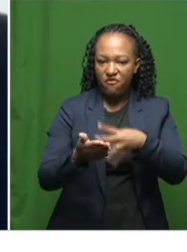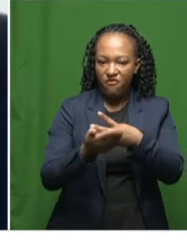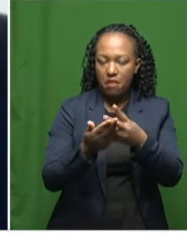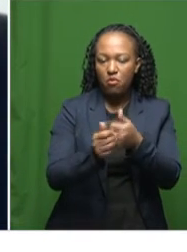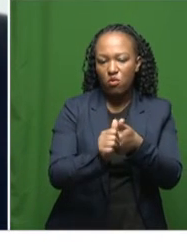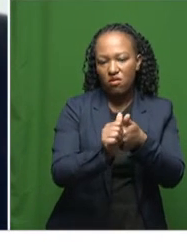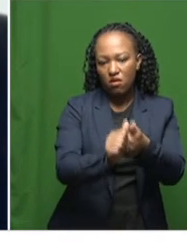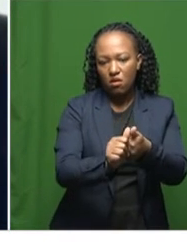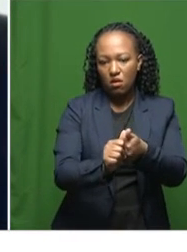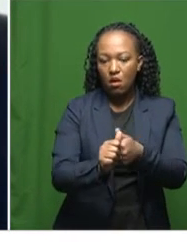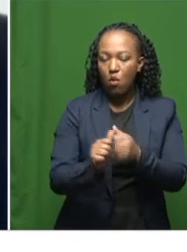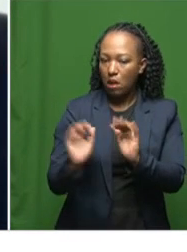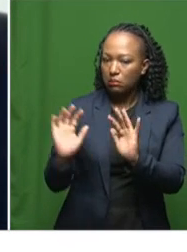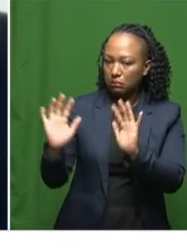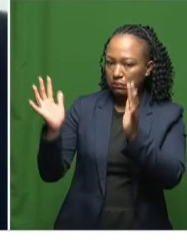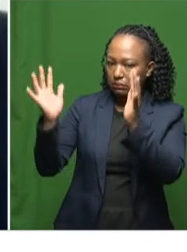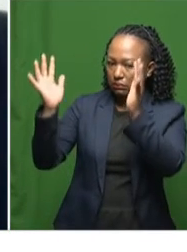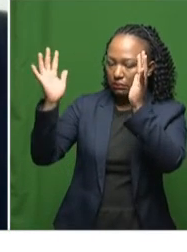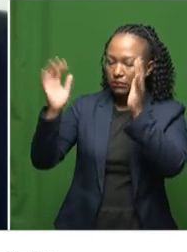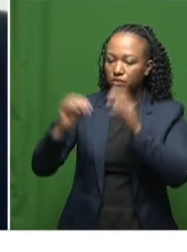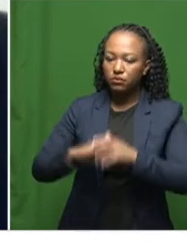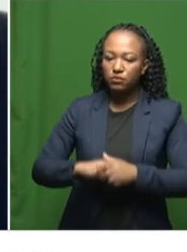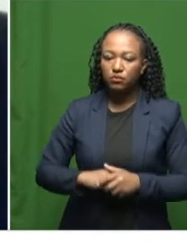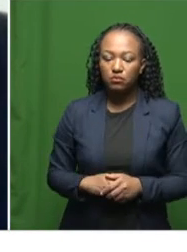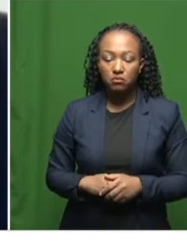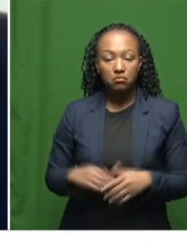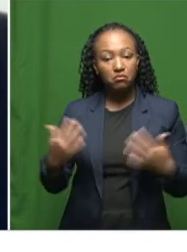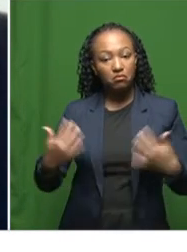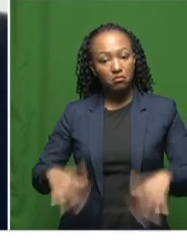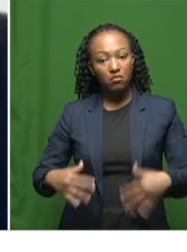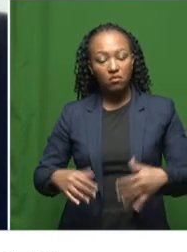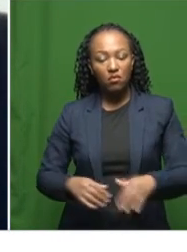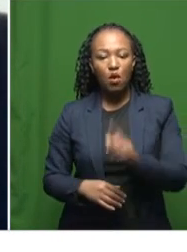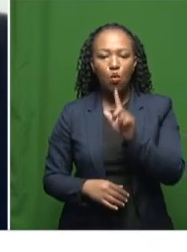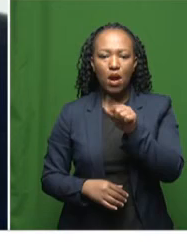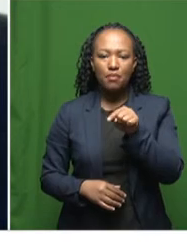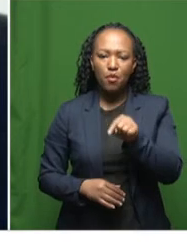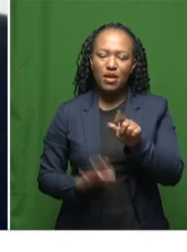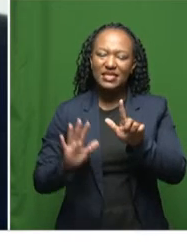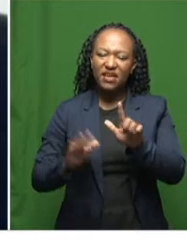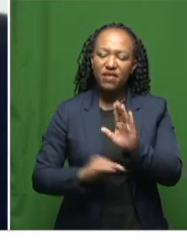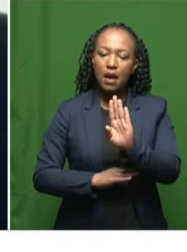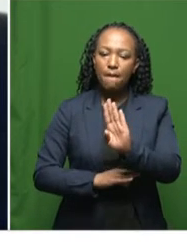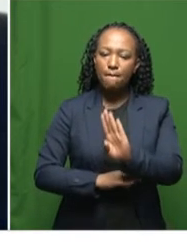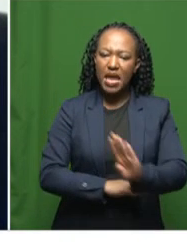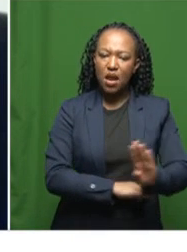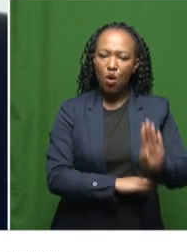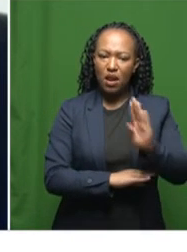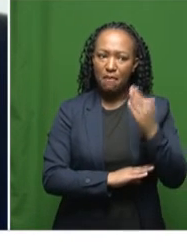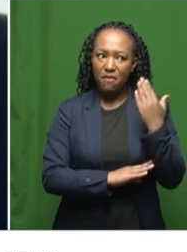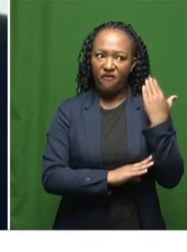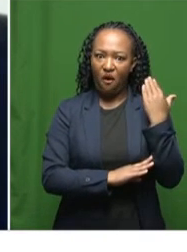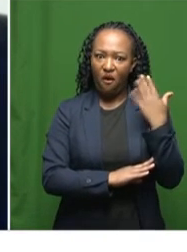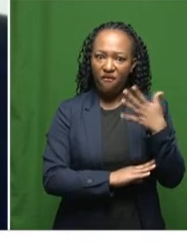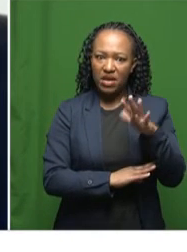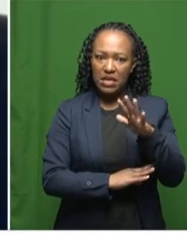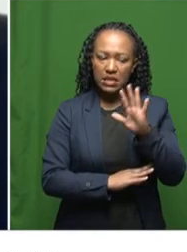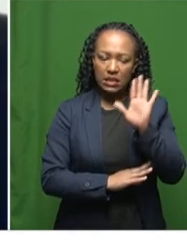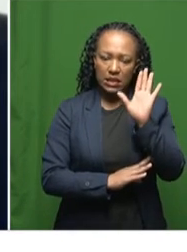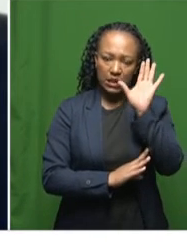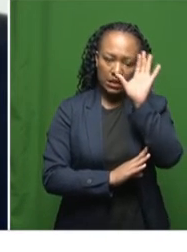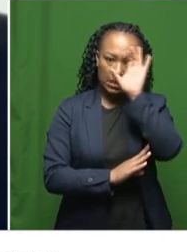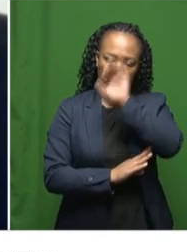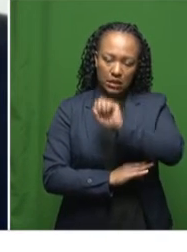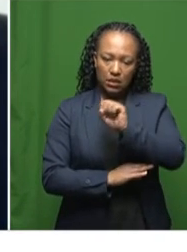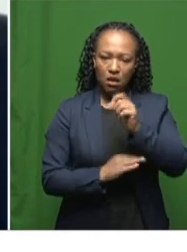is commendable, especially when you think of the estimated 1.7 billion that was spoken about, and